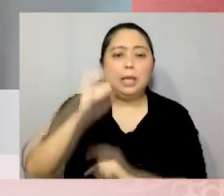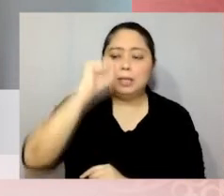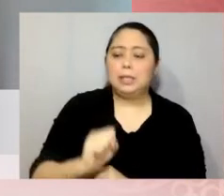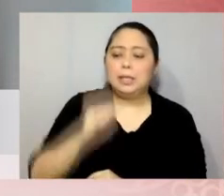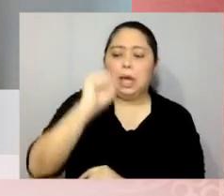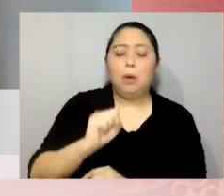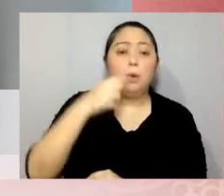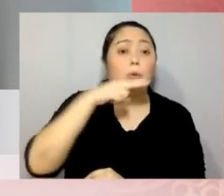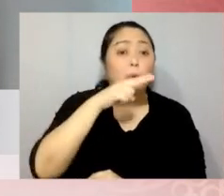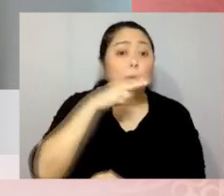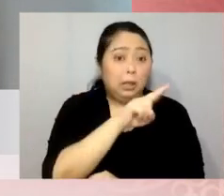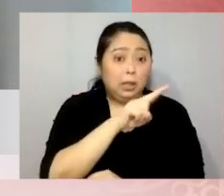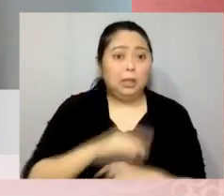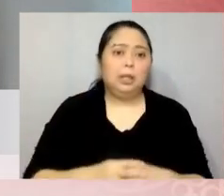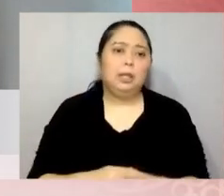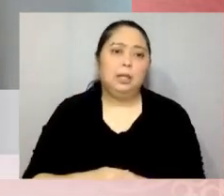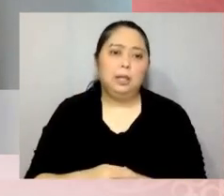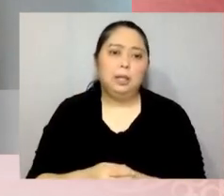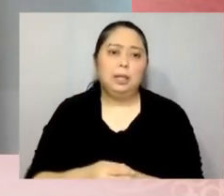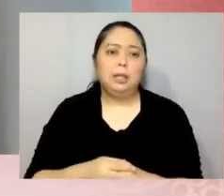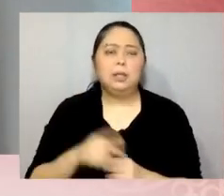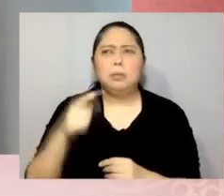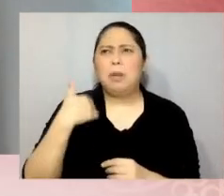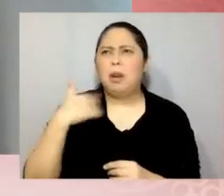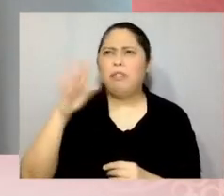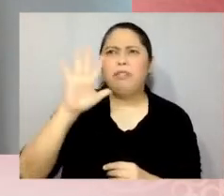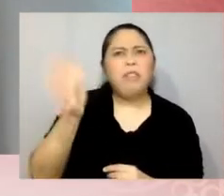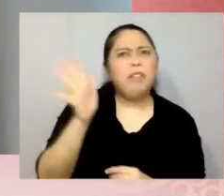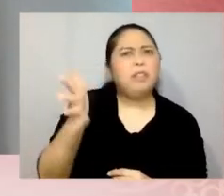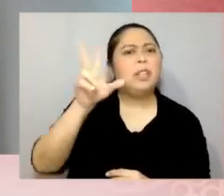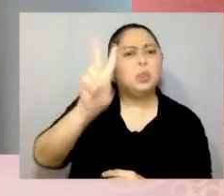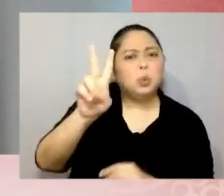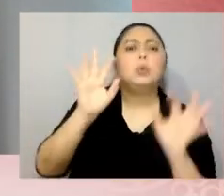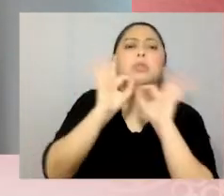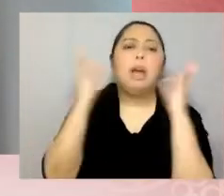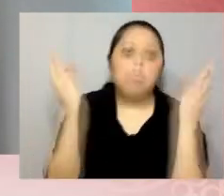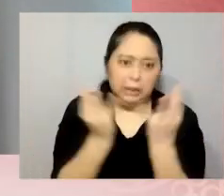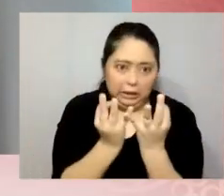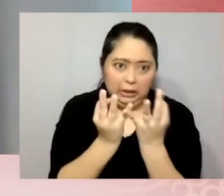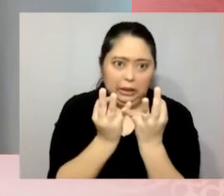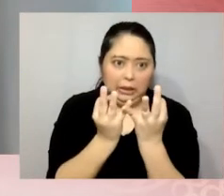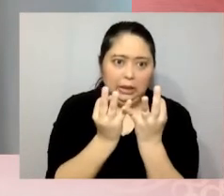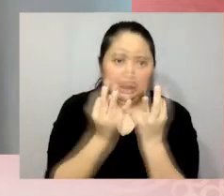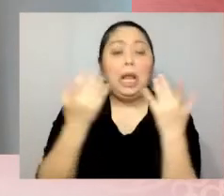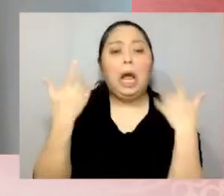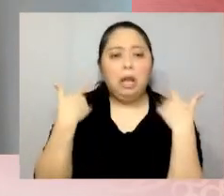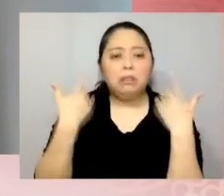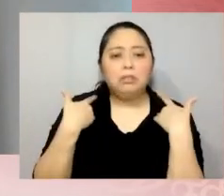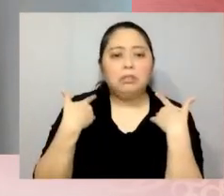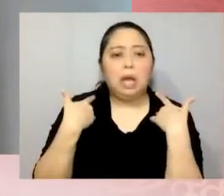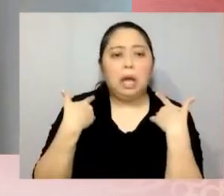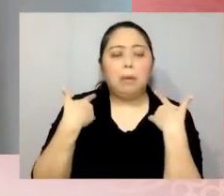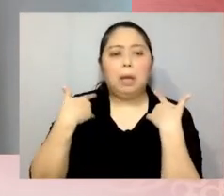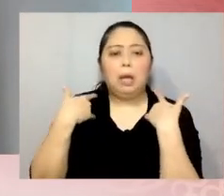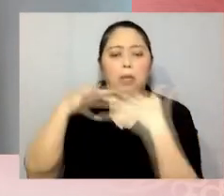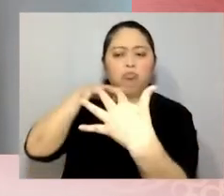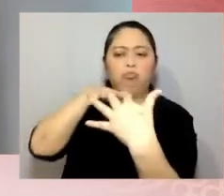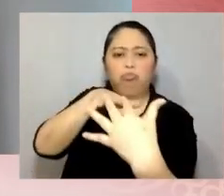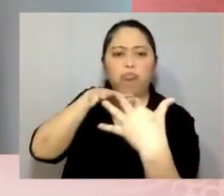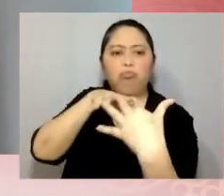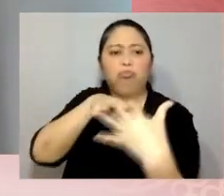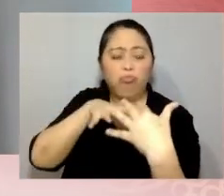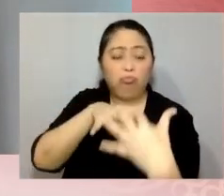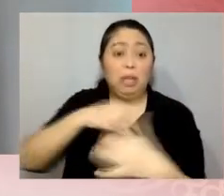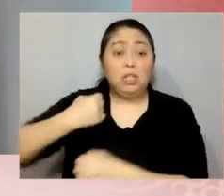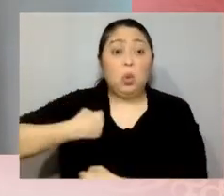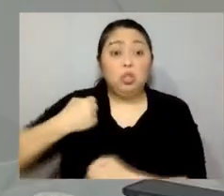which is in Barangay Itaw in South UP. So equivalent to 52 families were displaced by this attack